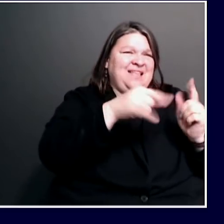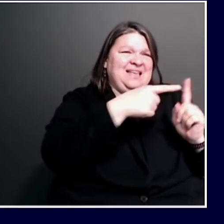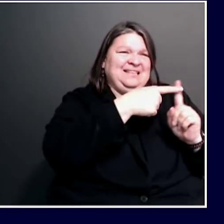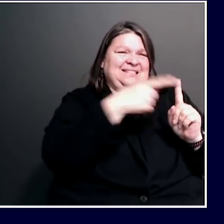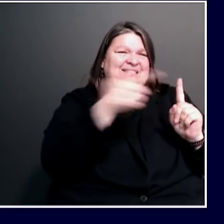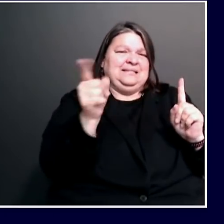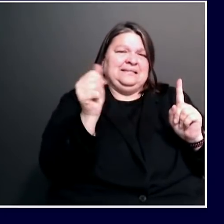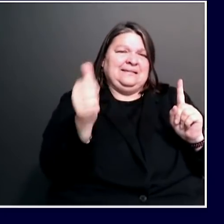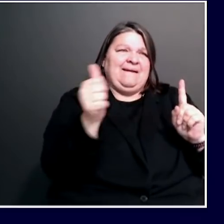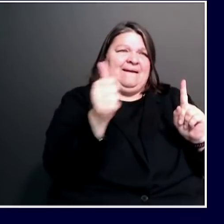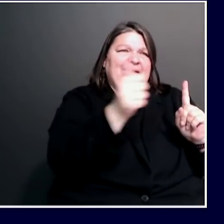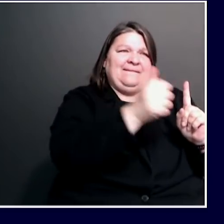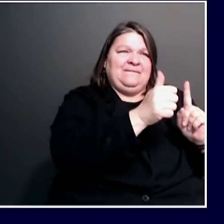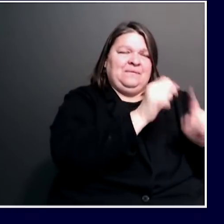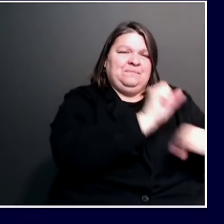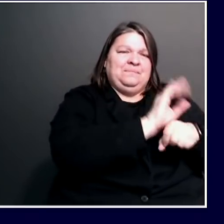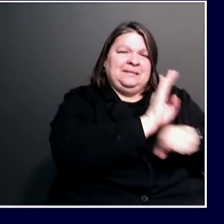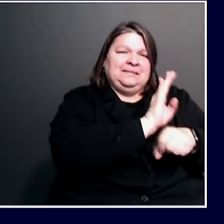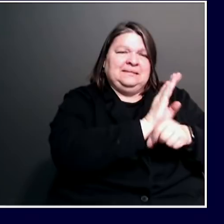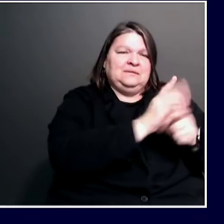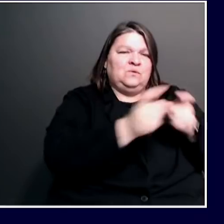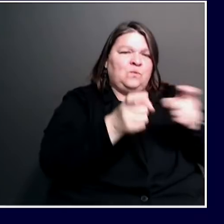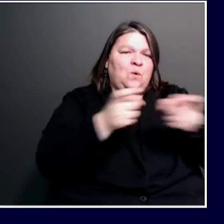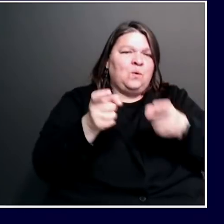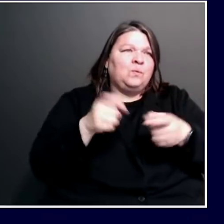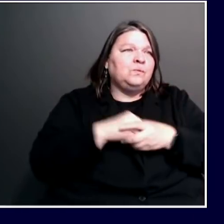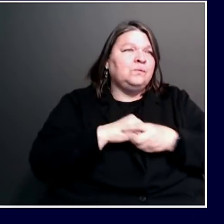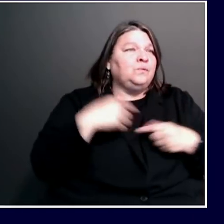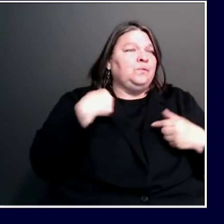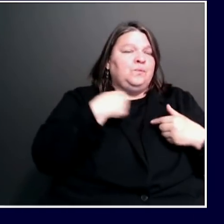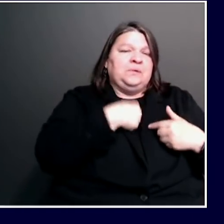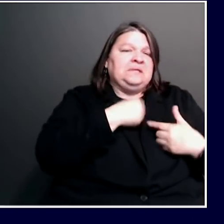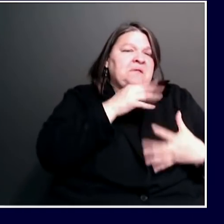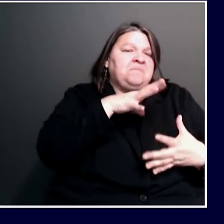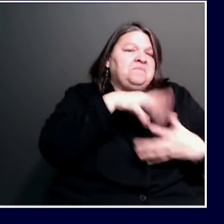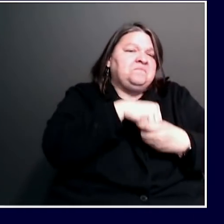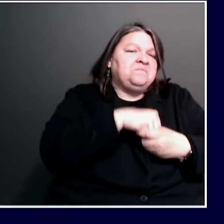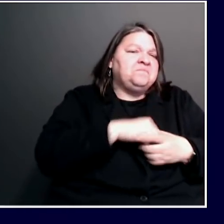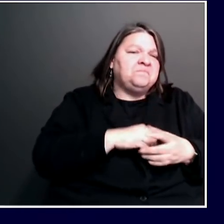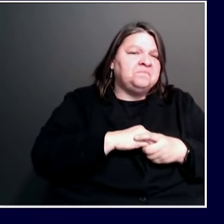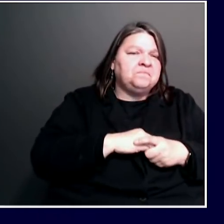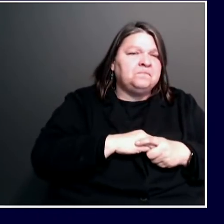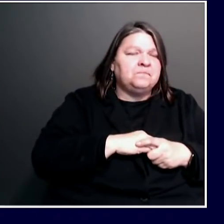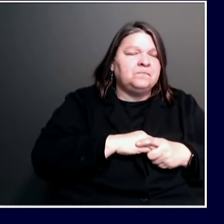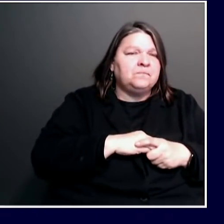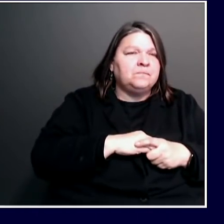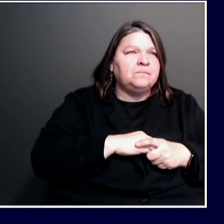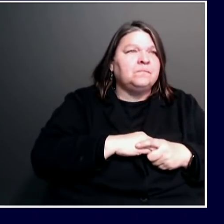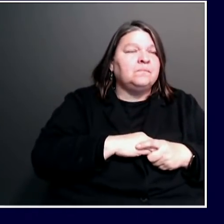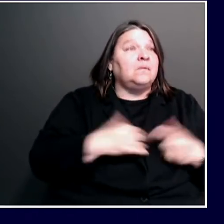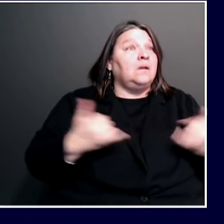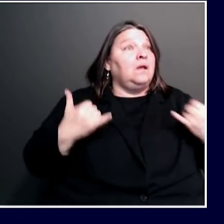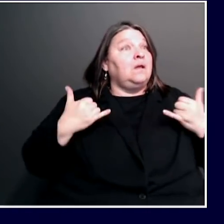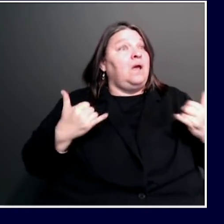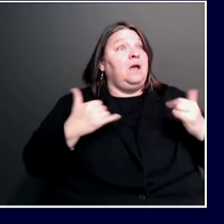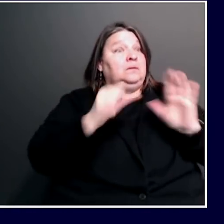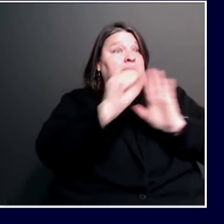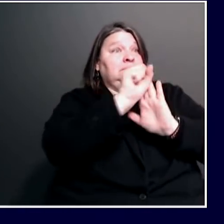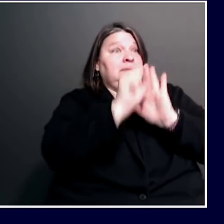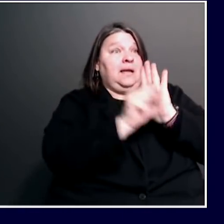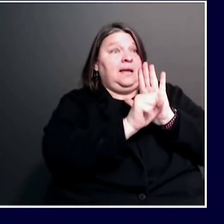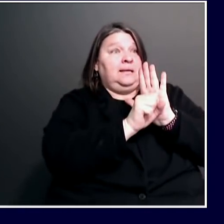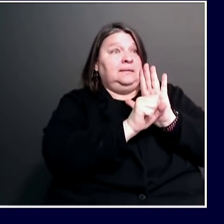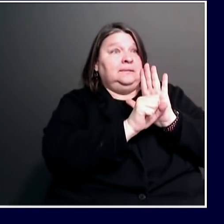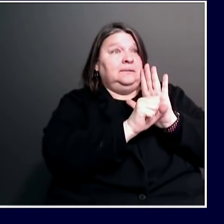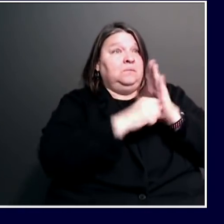facilities themselves, not the Maine CDC. What's coming to a close today is simply the state-sponsored contact tracing